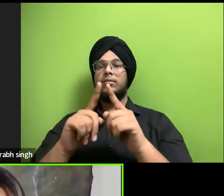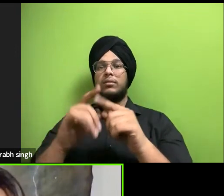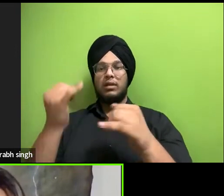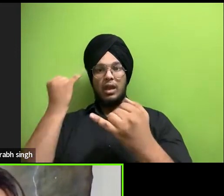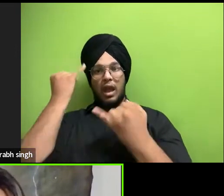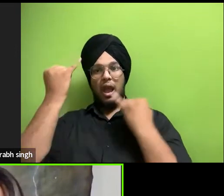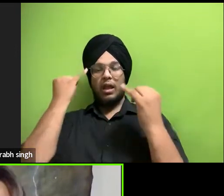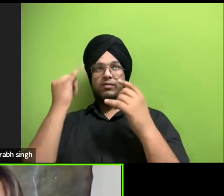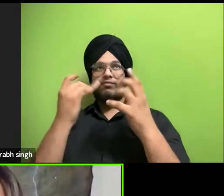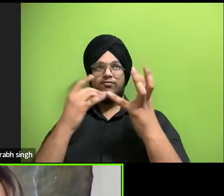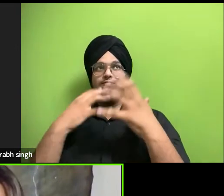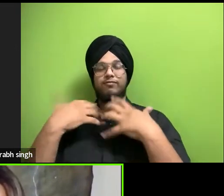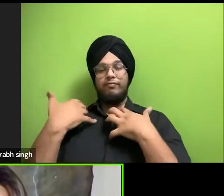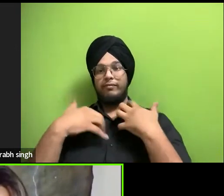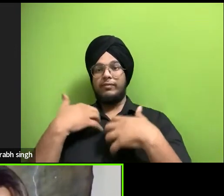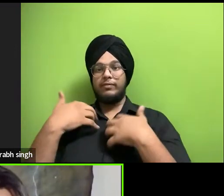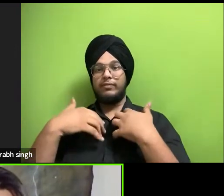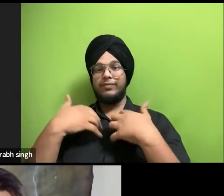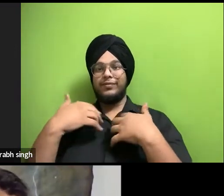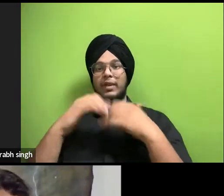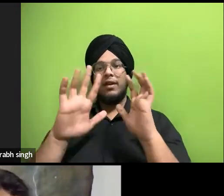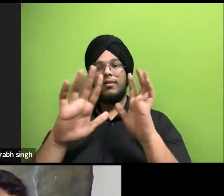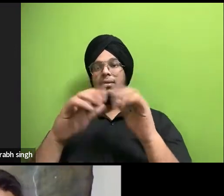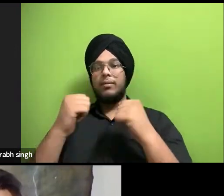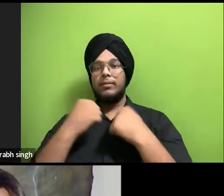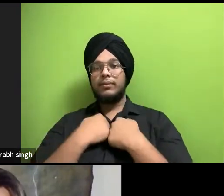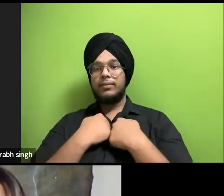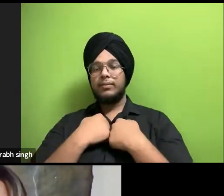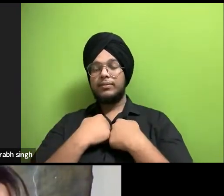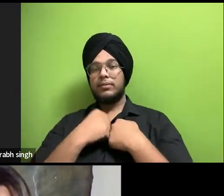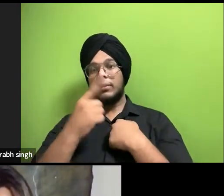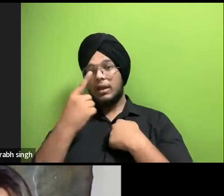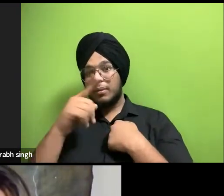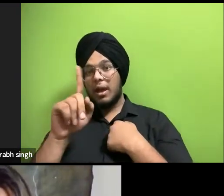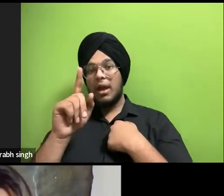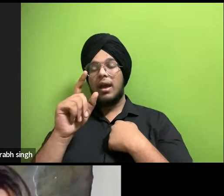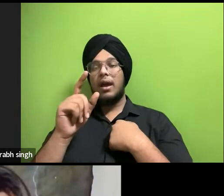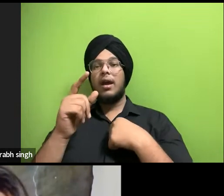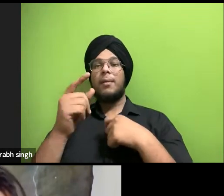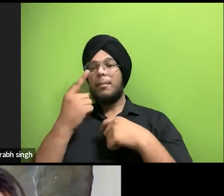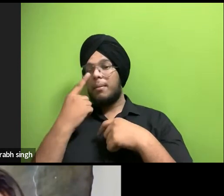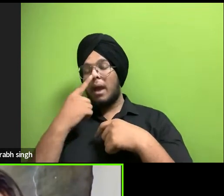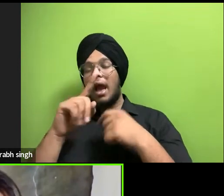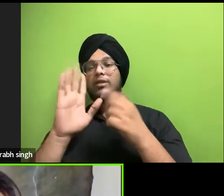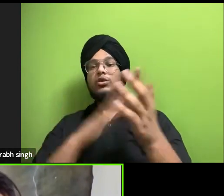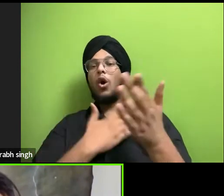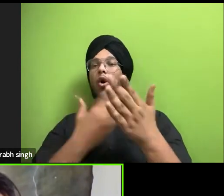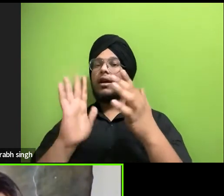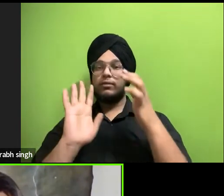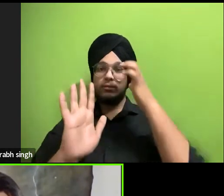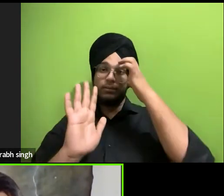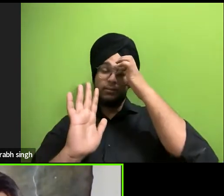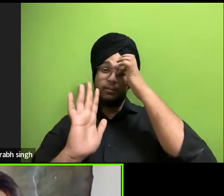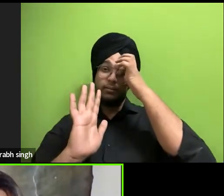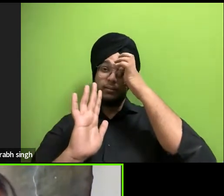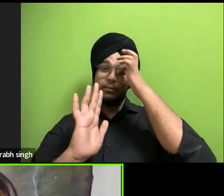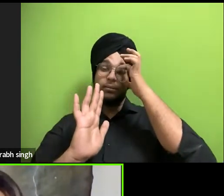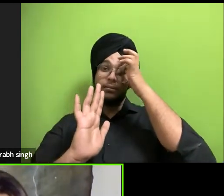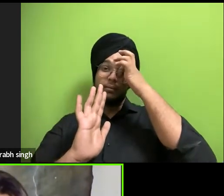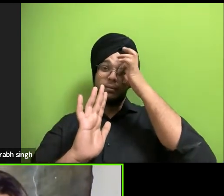of creativity. Because we all learned music, of course, there's no question.